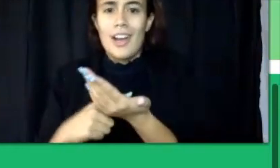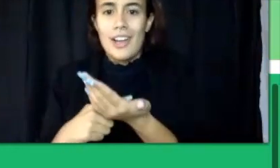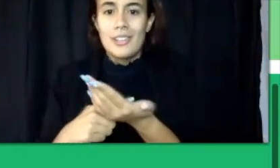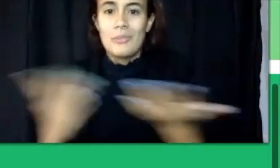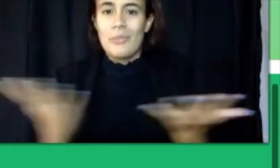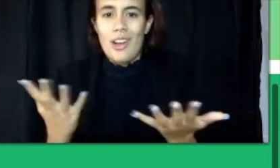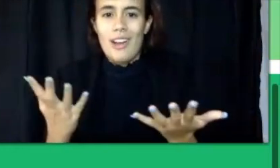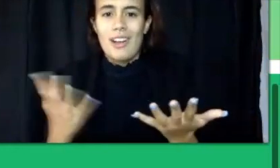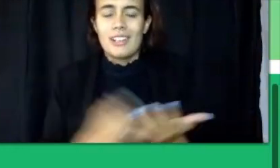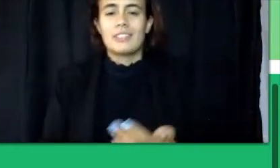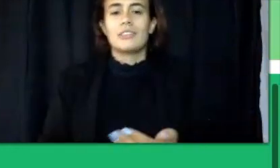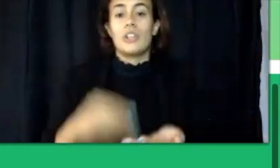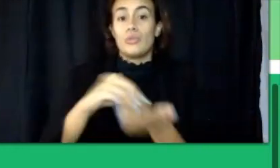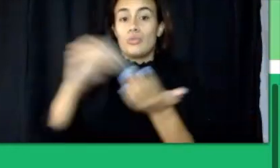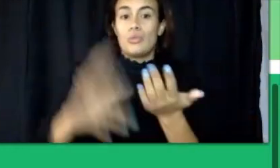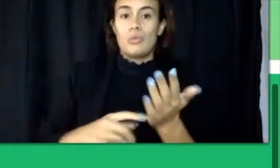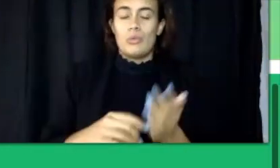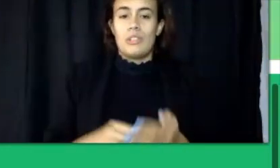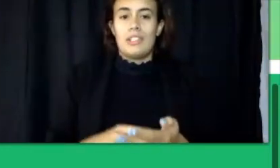student loan debt.